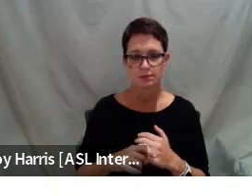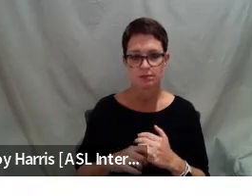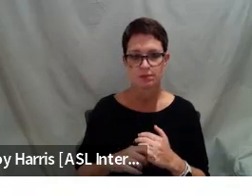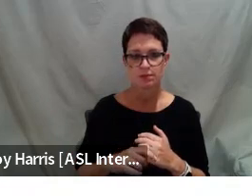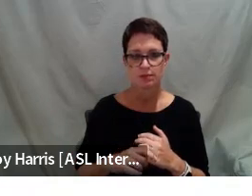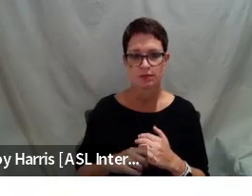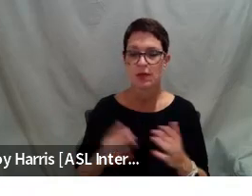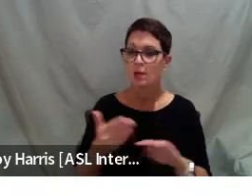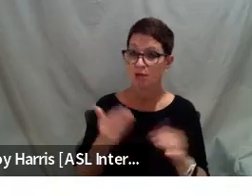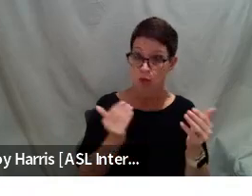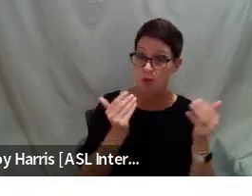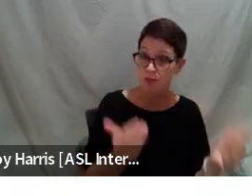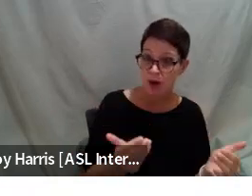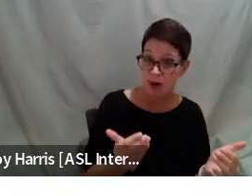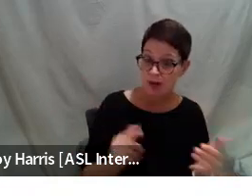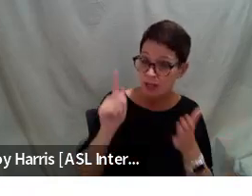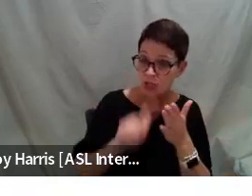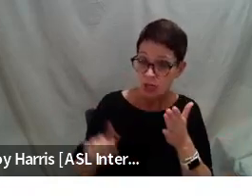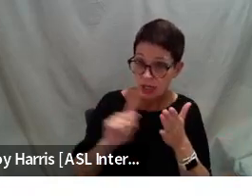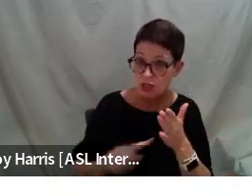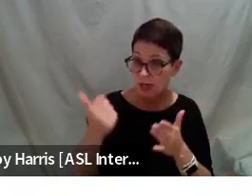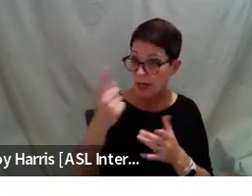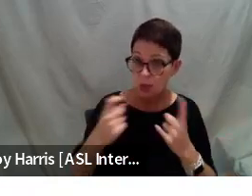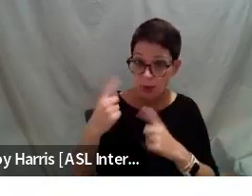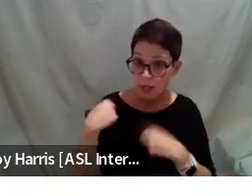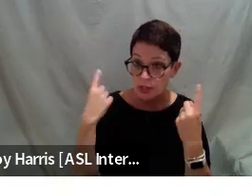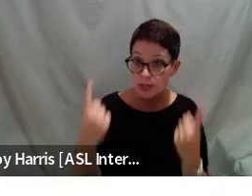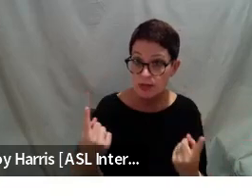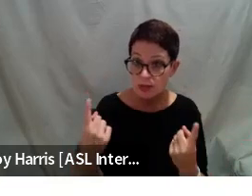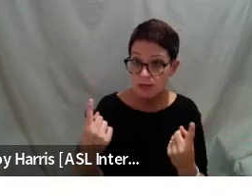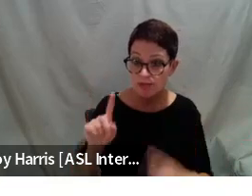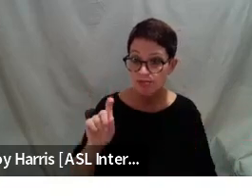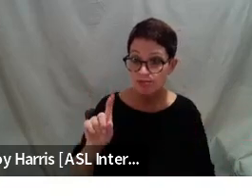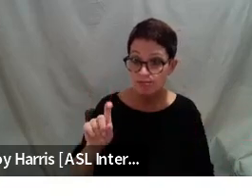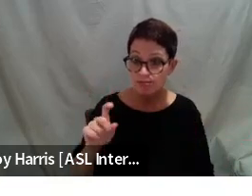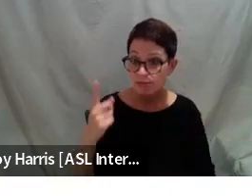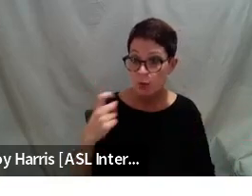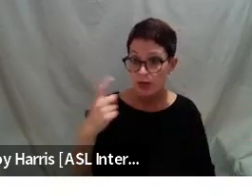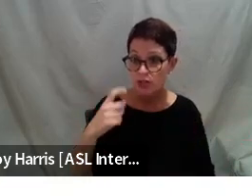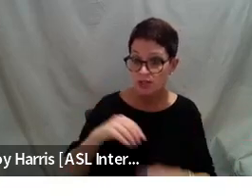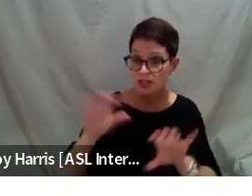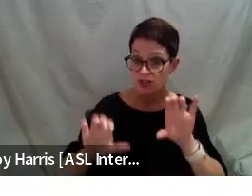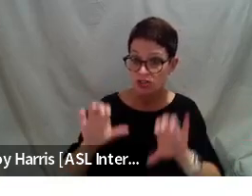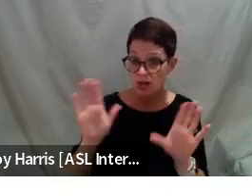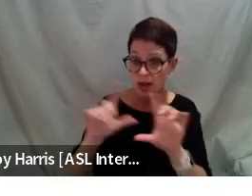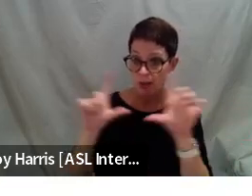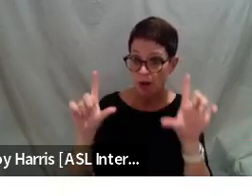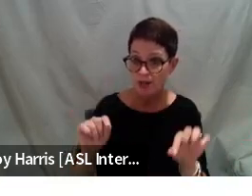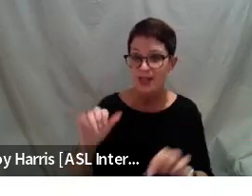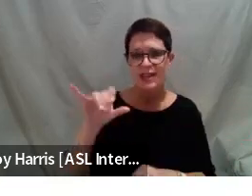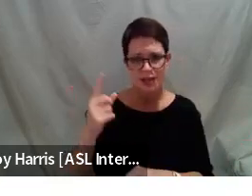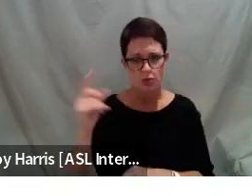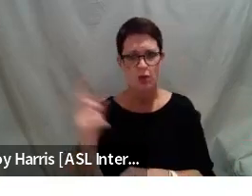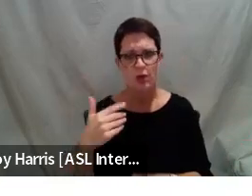Before moving on, I just wanted to check to see if there were any questions in the chat box. Yes, there's